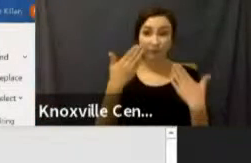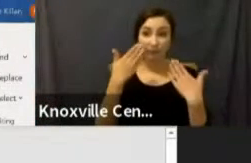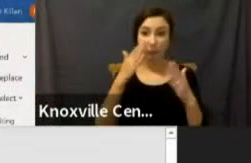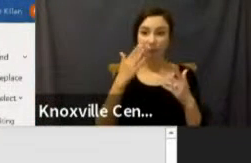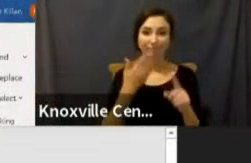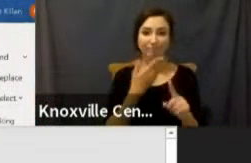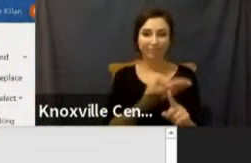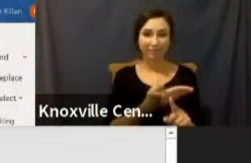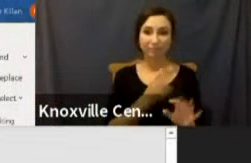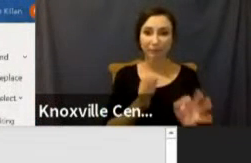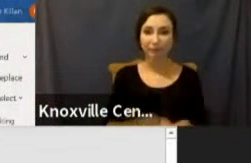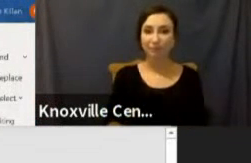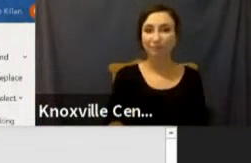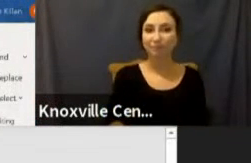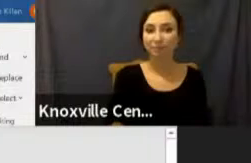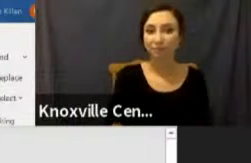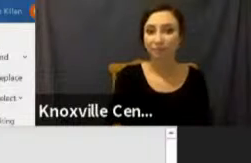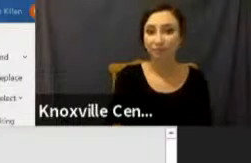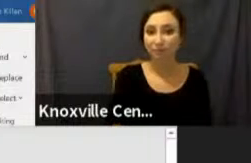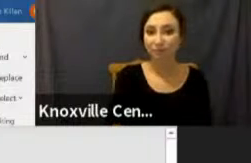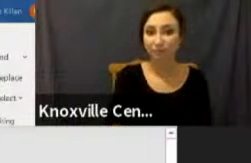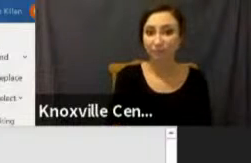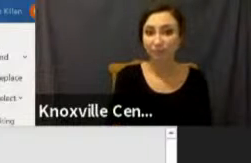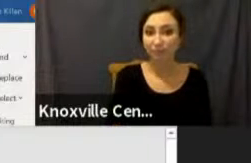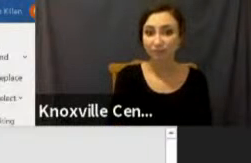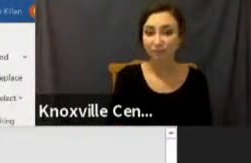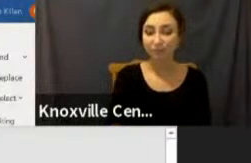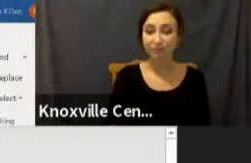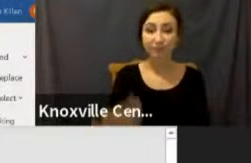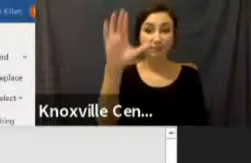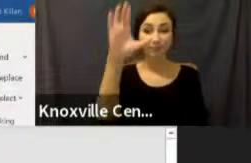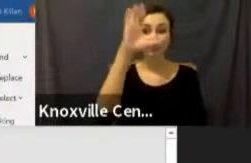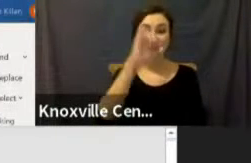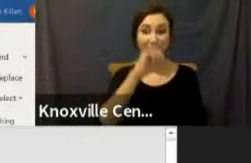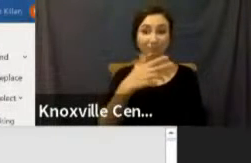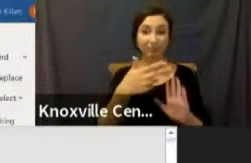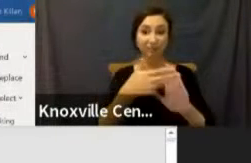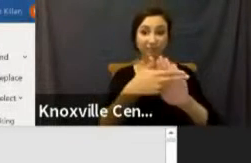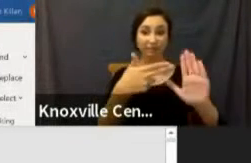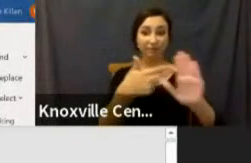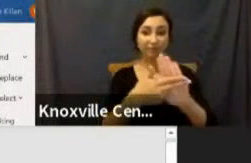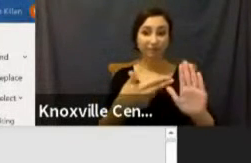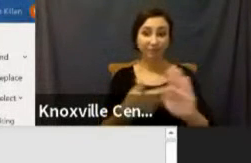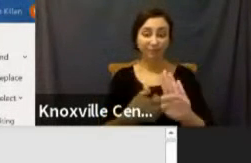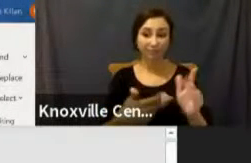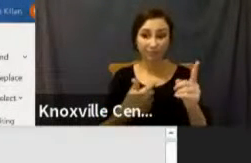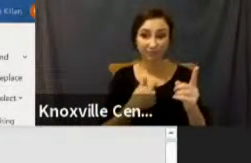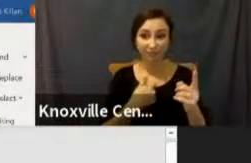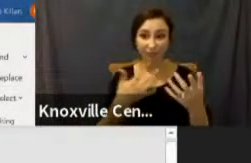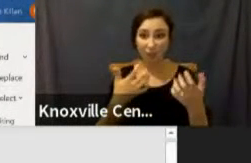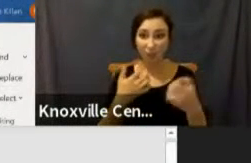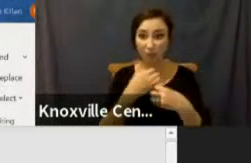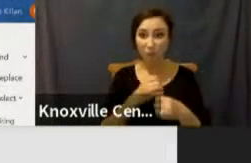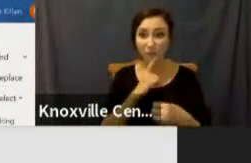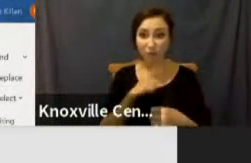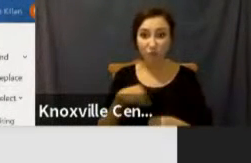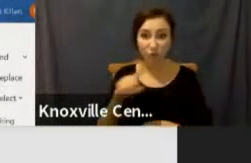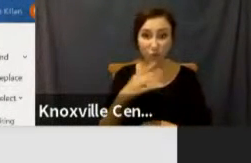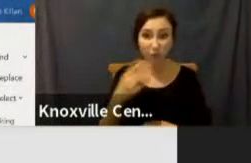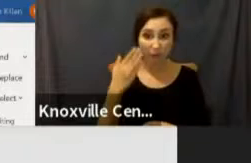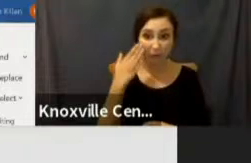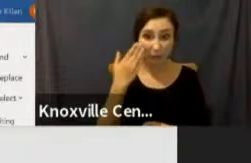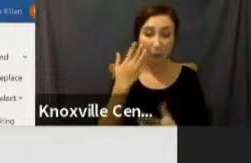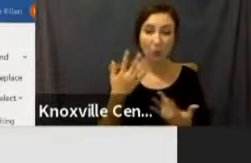is. So I guess the highlights of this that I just want to make sure everybody is aware of. So the whereases